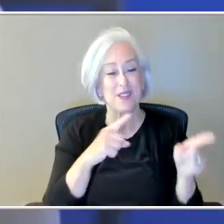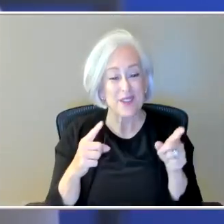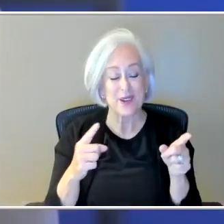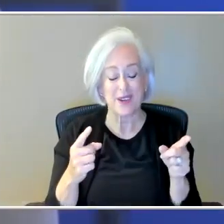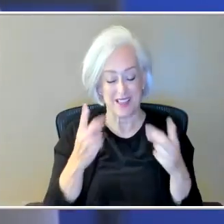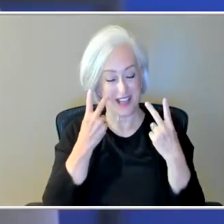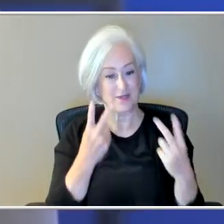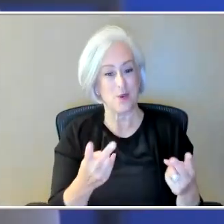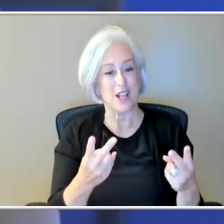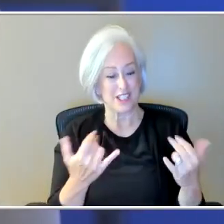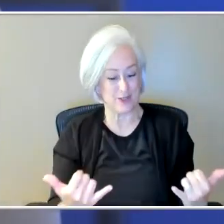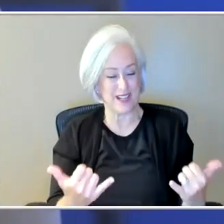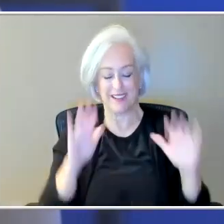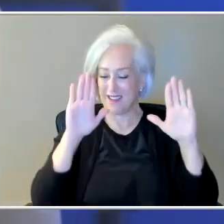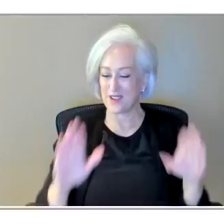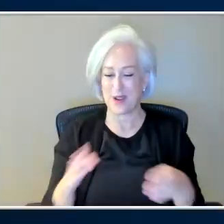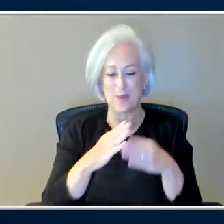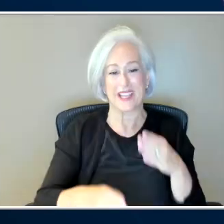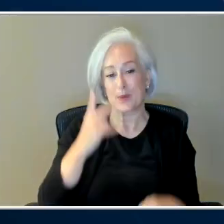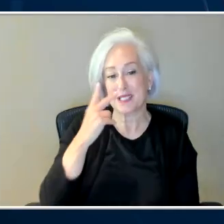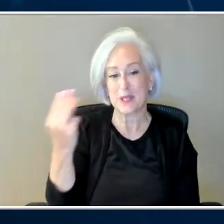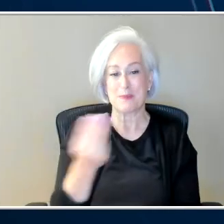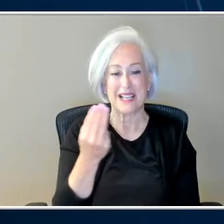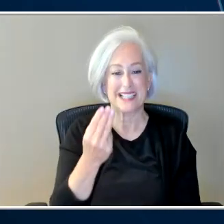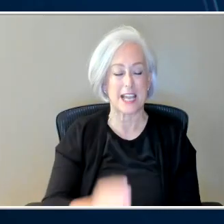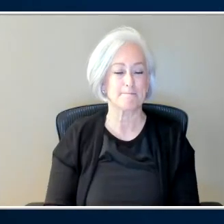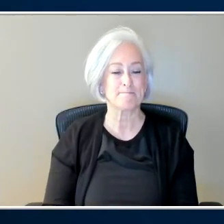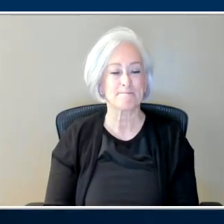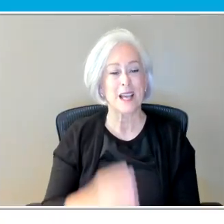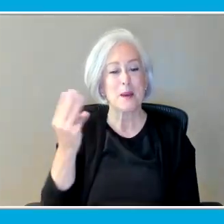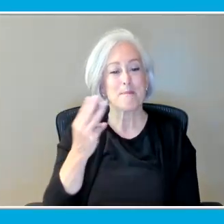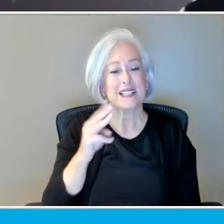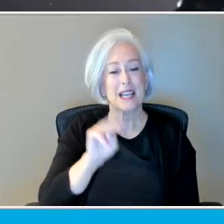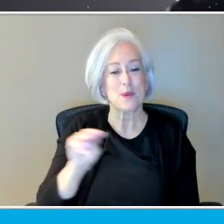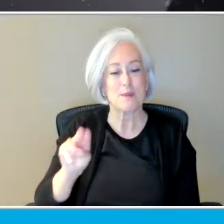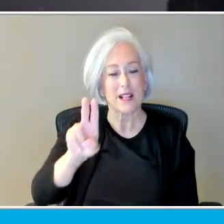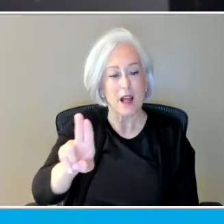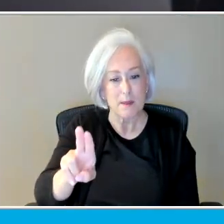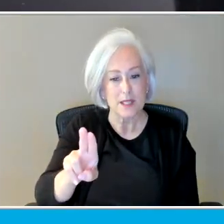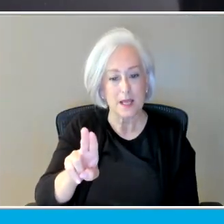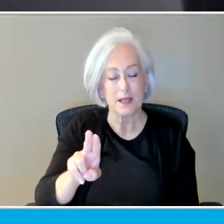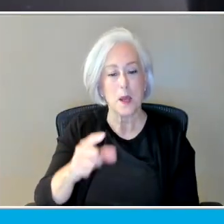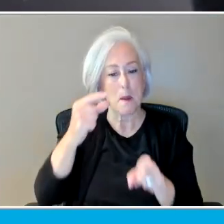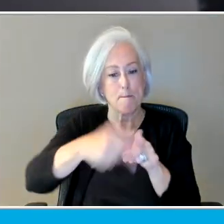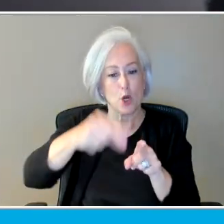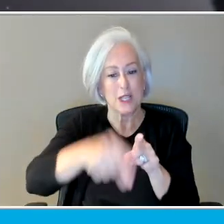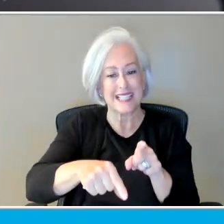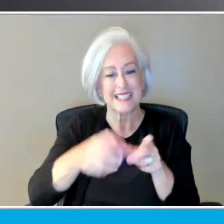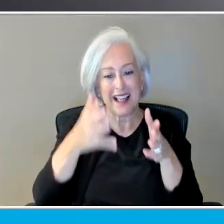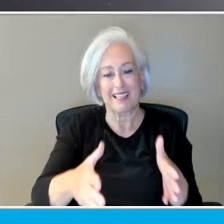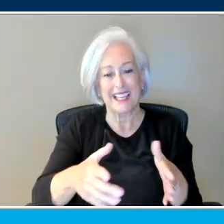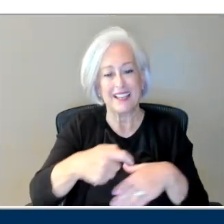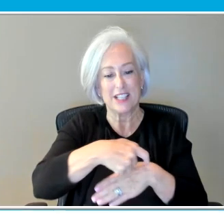today. We'll have a great weekend. We'll see you back here on Monday. Coming up Monday on the Morning Medical Update. Bullets leave scars, both physical